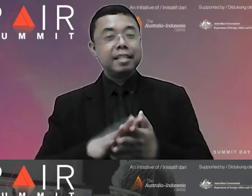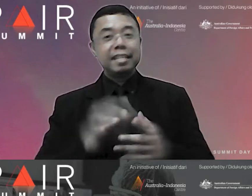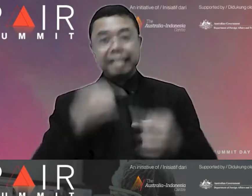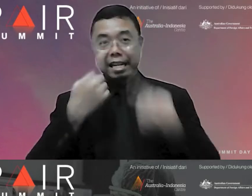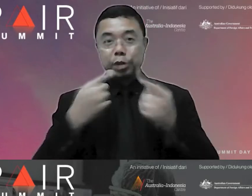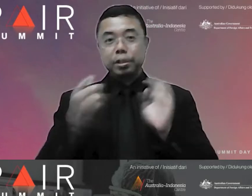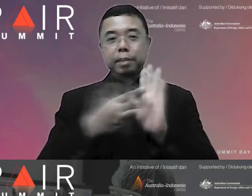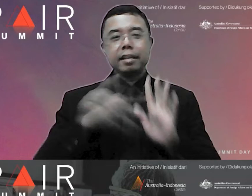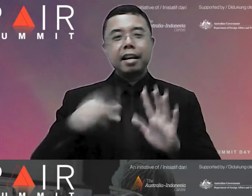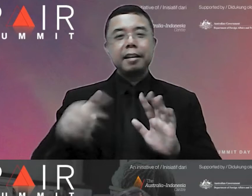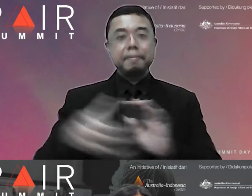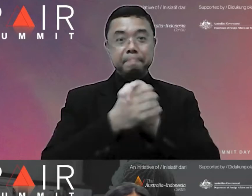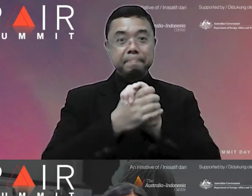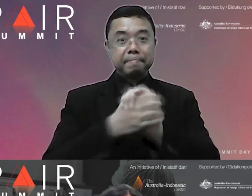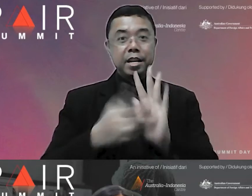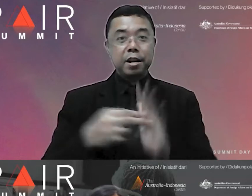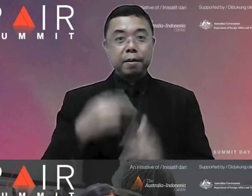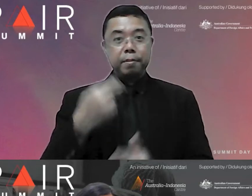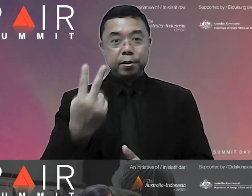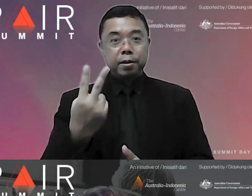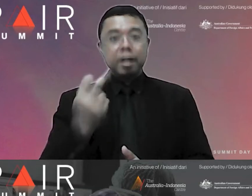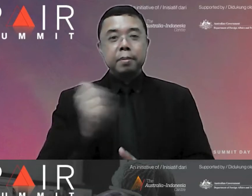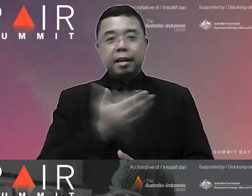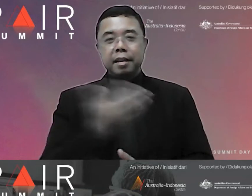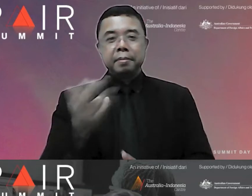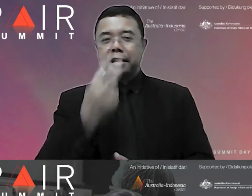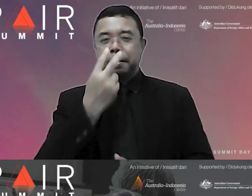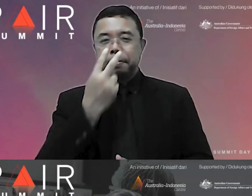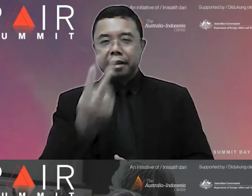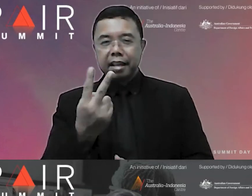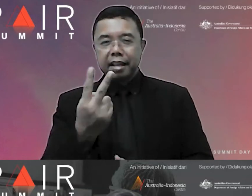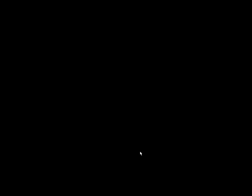so that you can see them and they can join in the conversation. Helping those